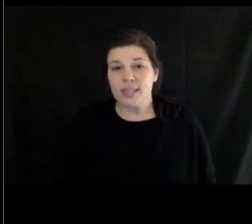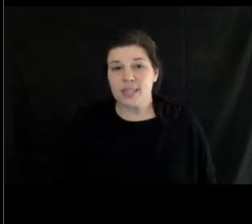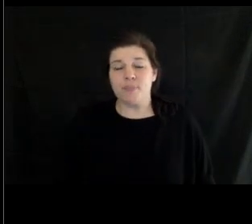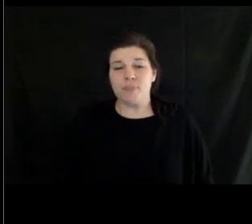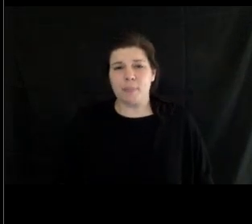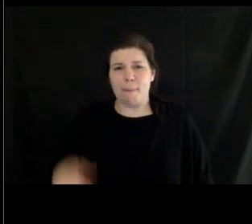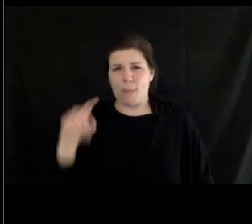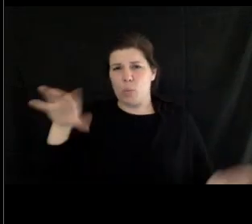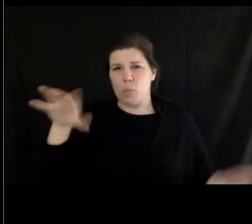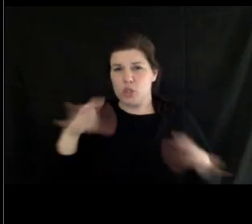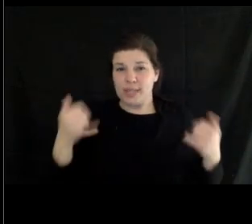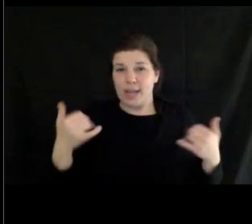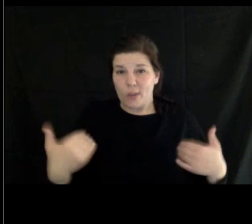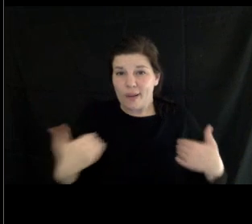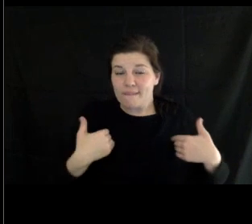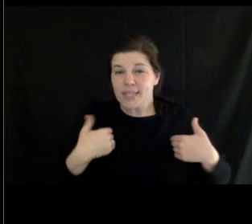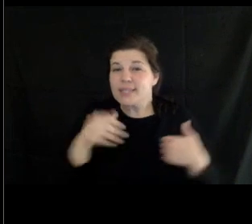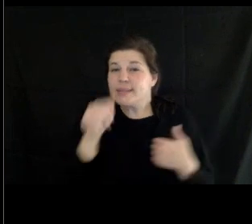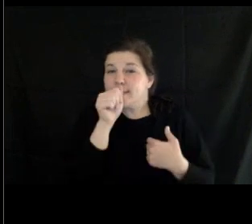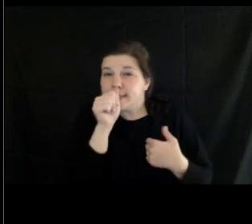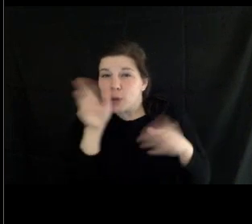these city secret meetings, are